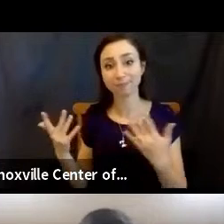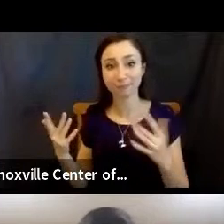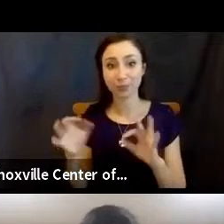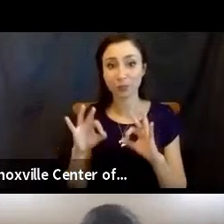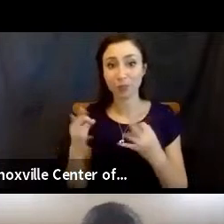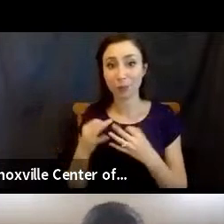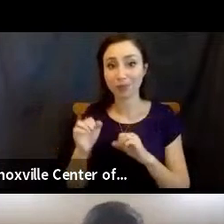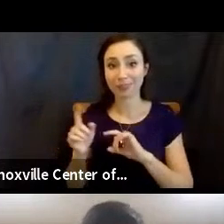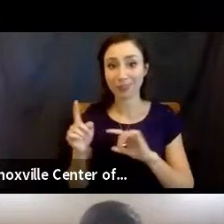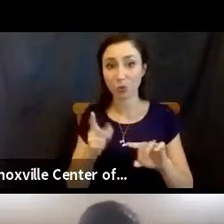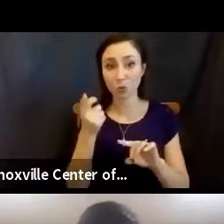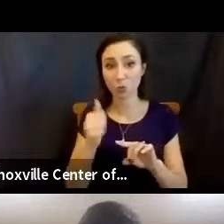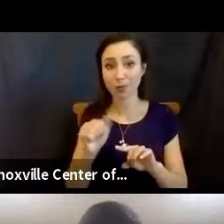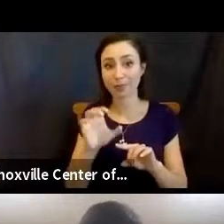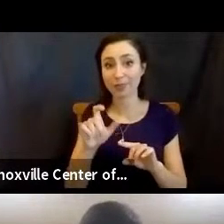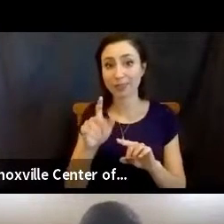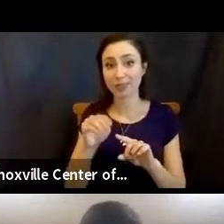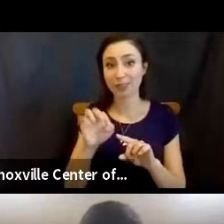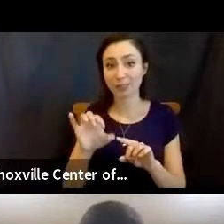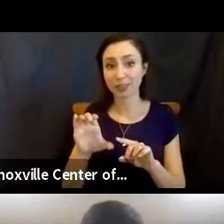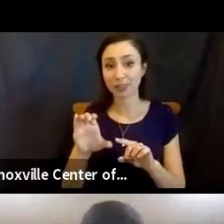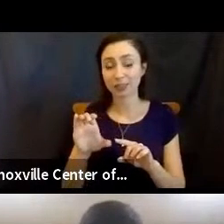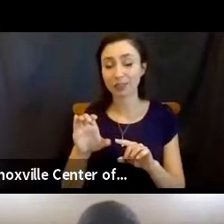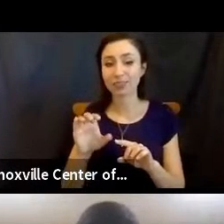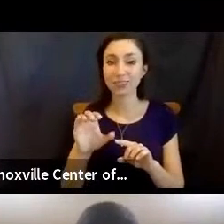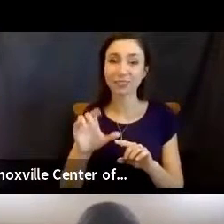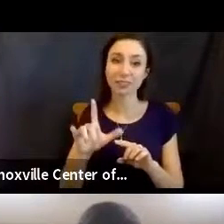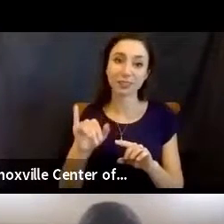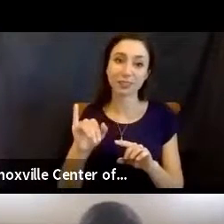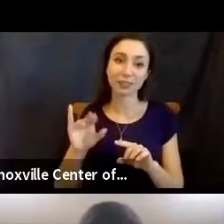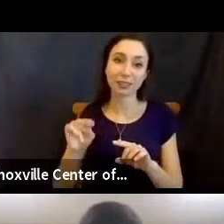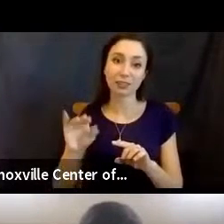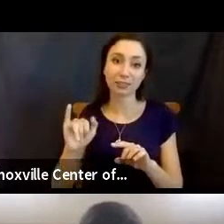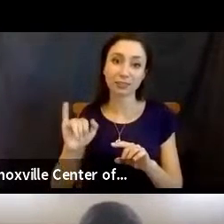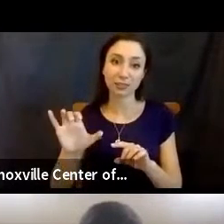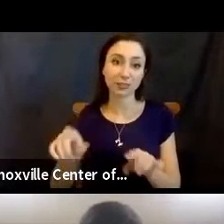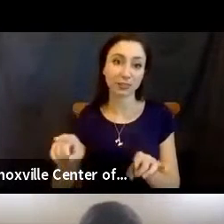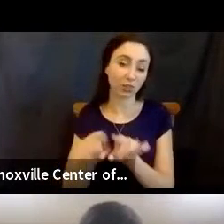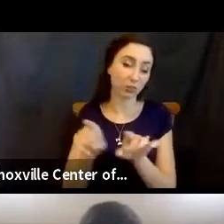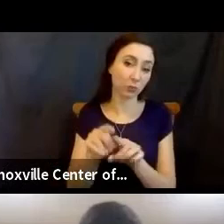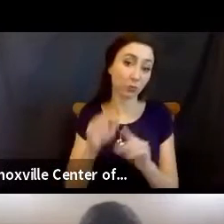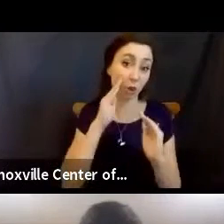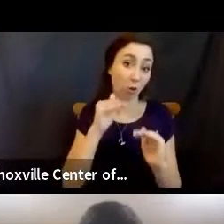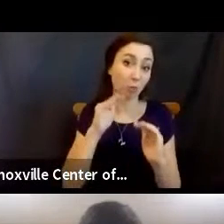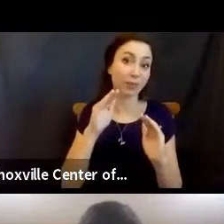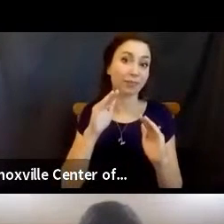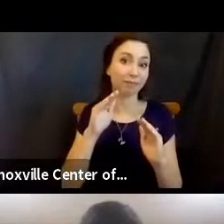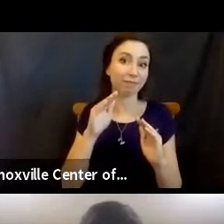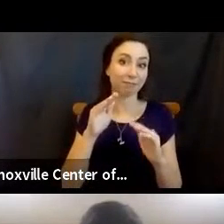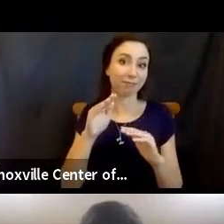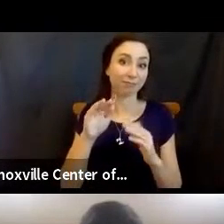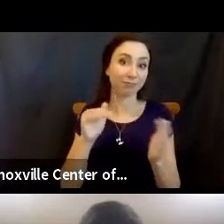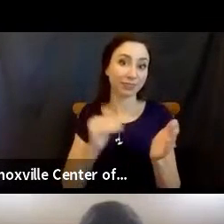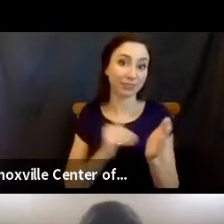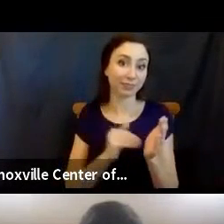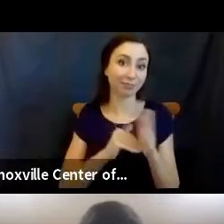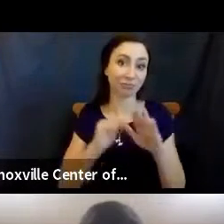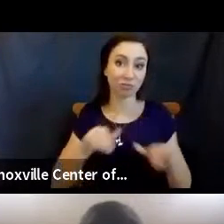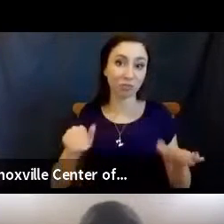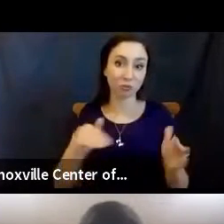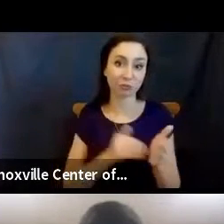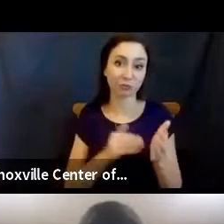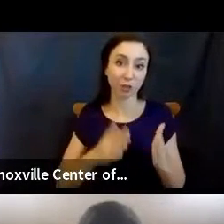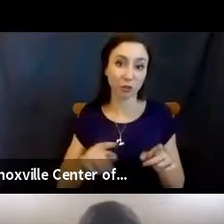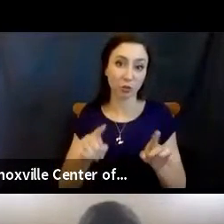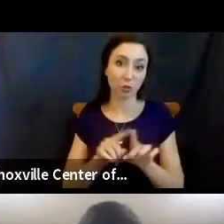can certainly come to any of those as well. So we're hopeful that our pediatricians will also be vaccinating. I